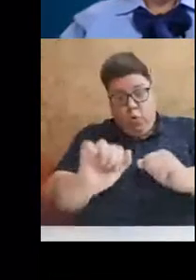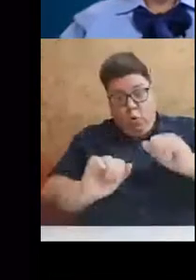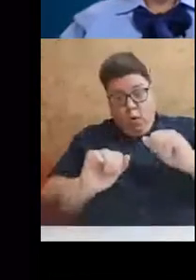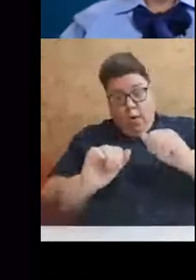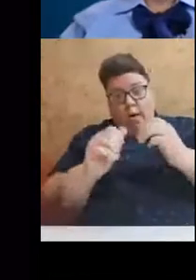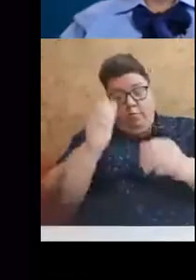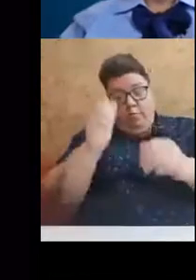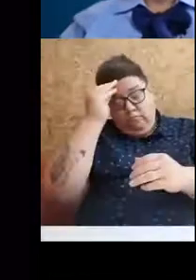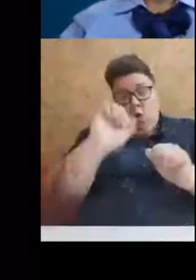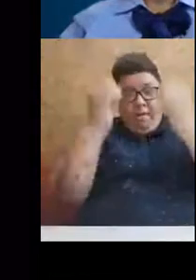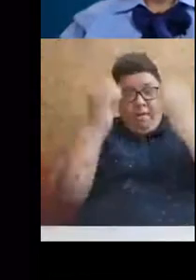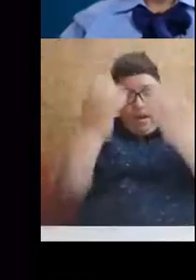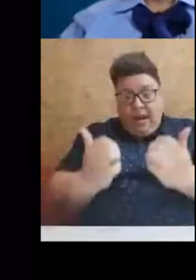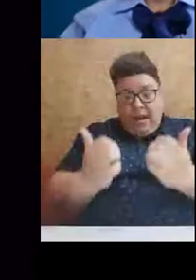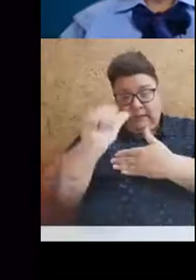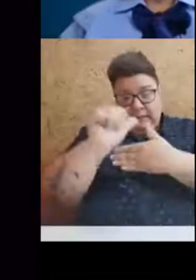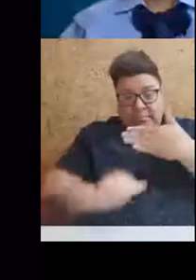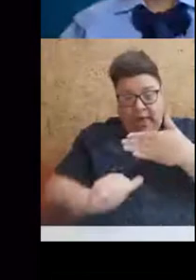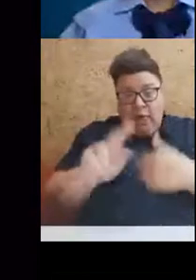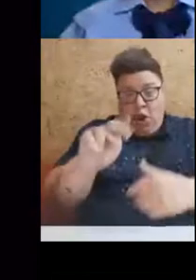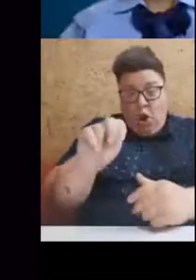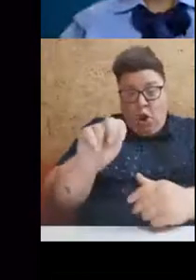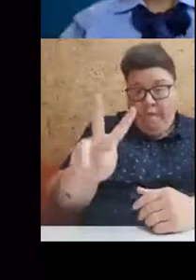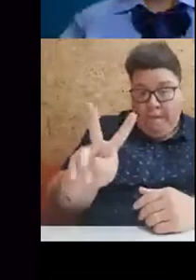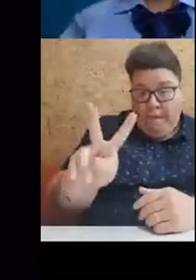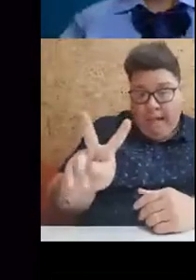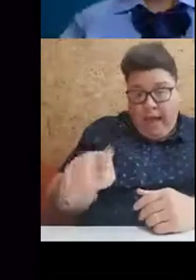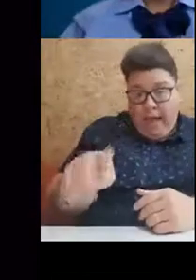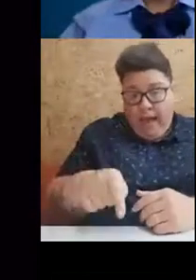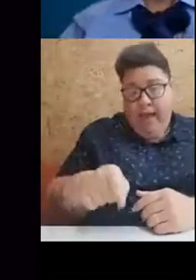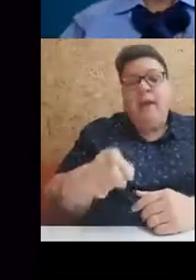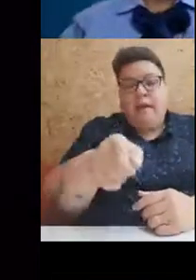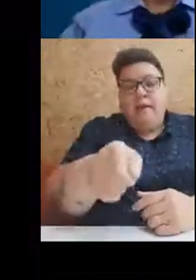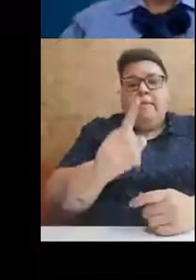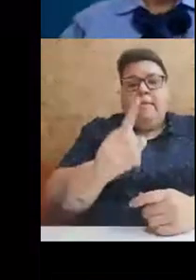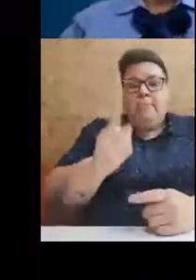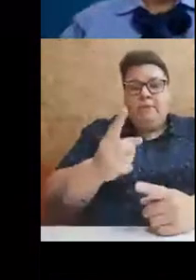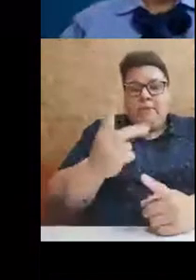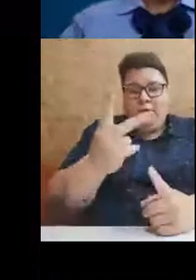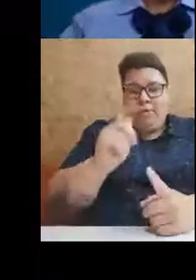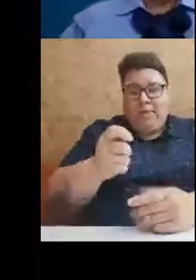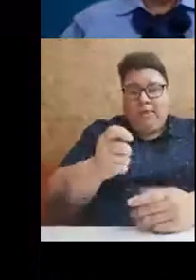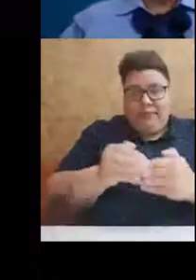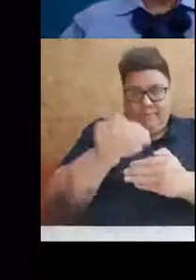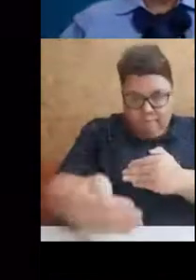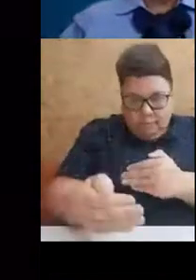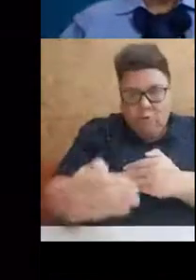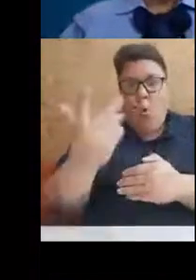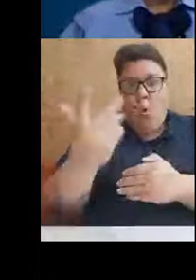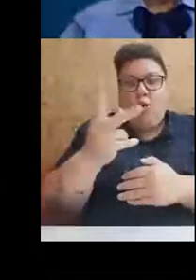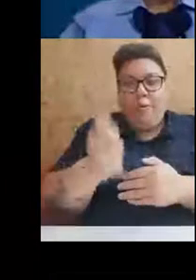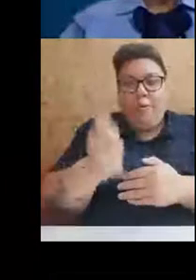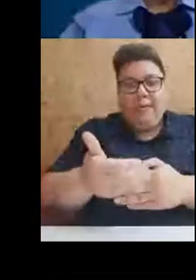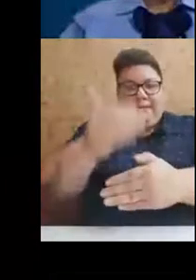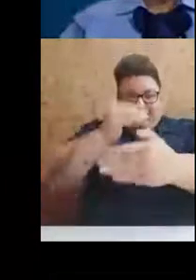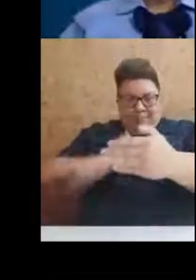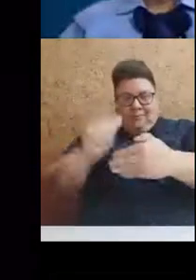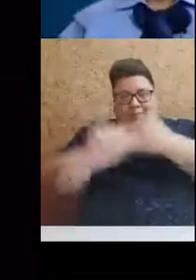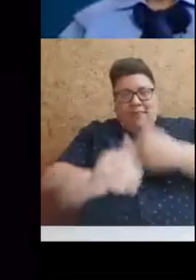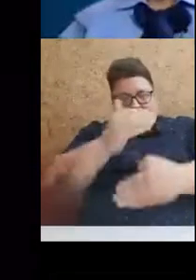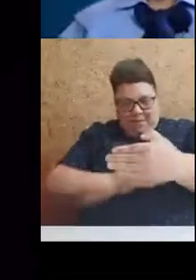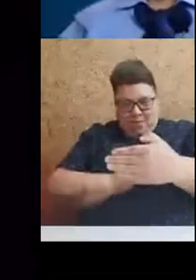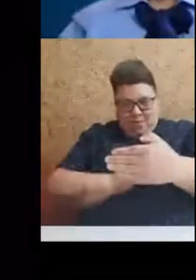activities, in the case of a person that commenced business activities during the year of assessment, we will also allow